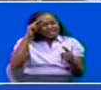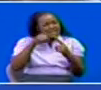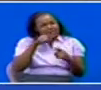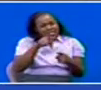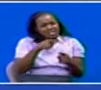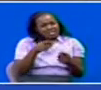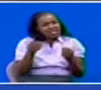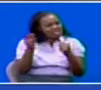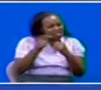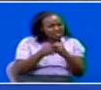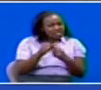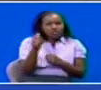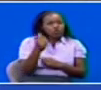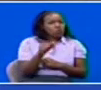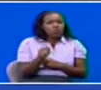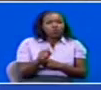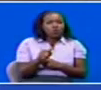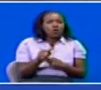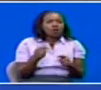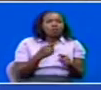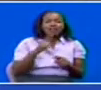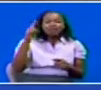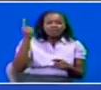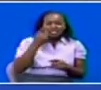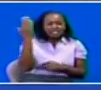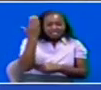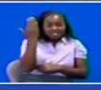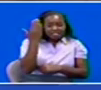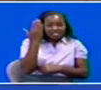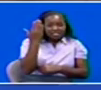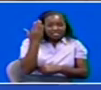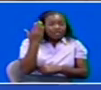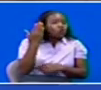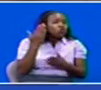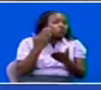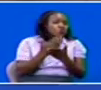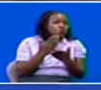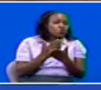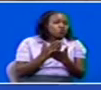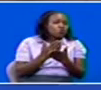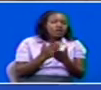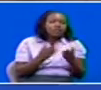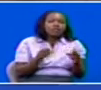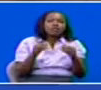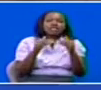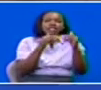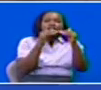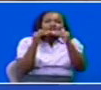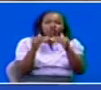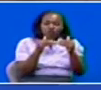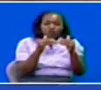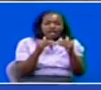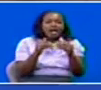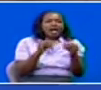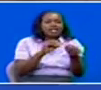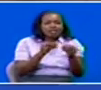pekee. We want first lecturers to actually be commensurate to the number of students who are there. I want